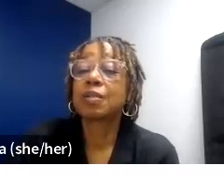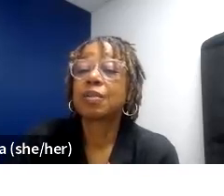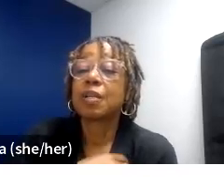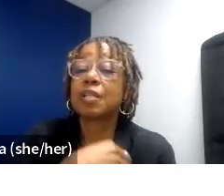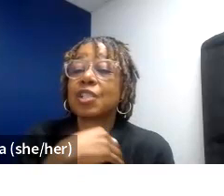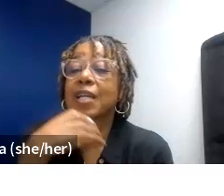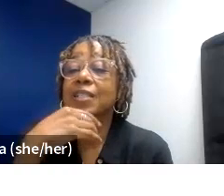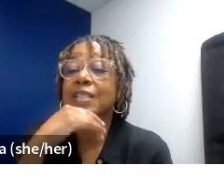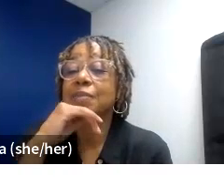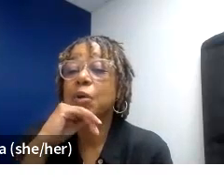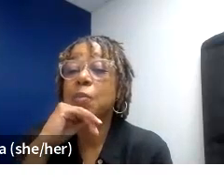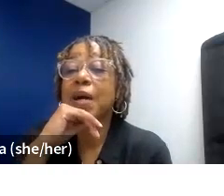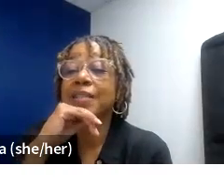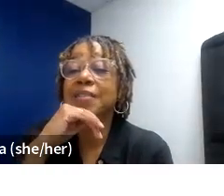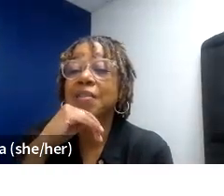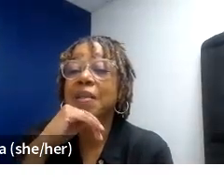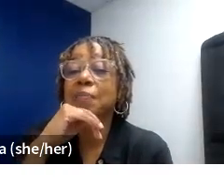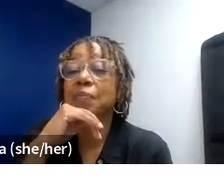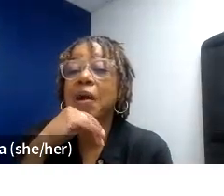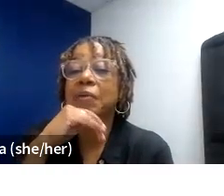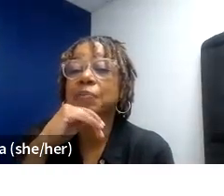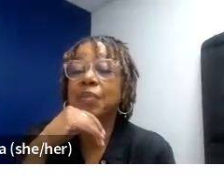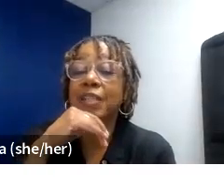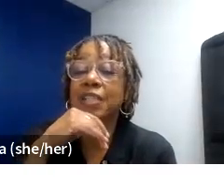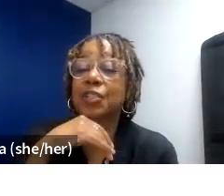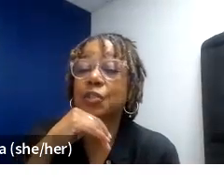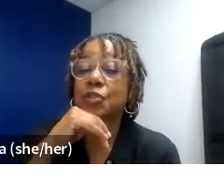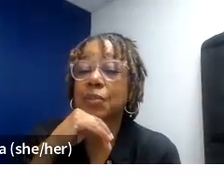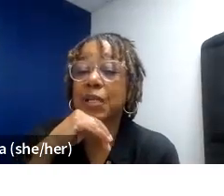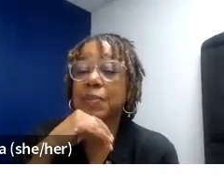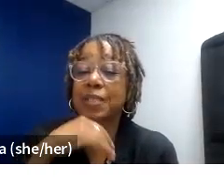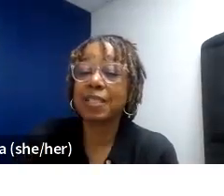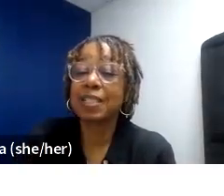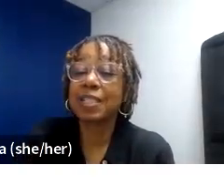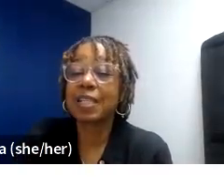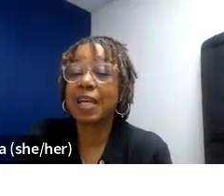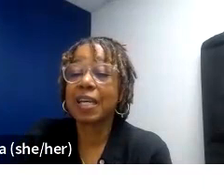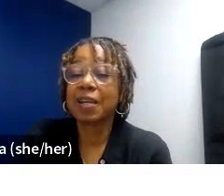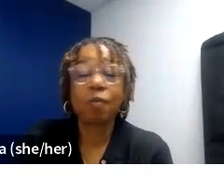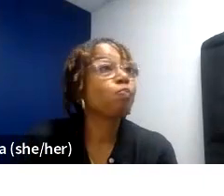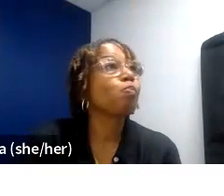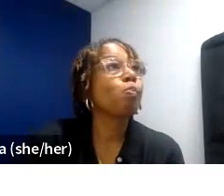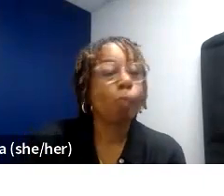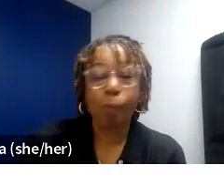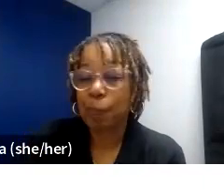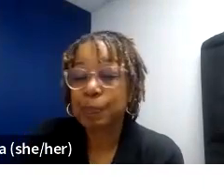Monique, Jonathan, Beaumont. I live in Houston, but I'm in DC today.